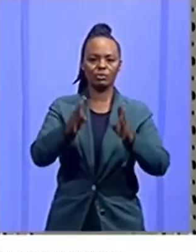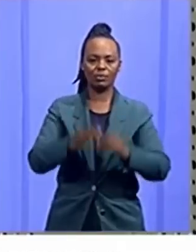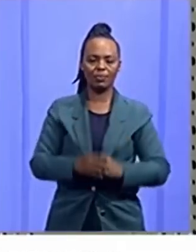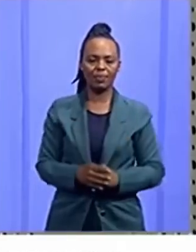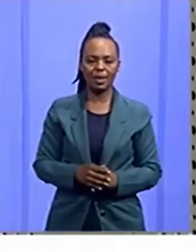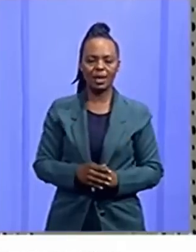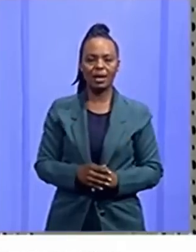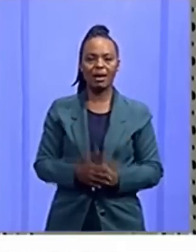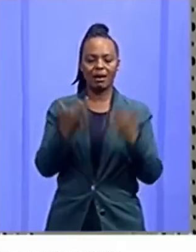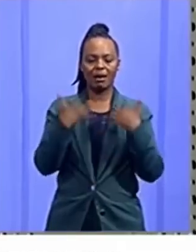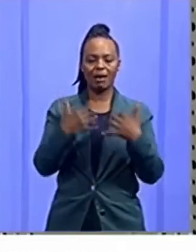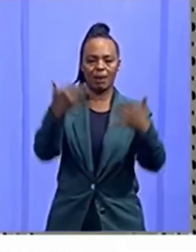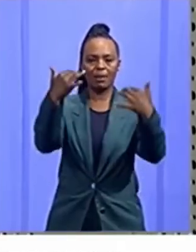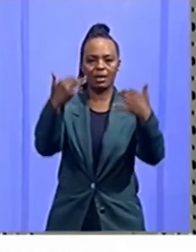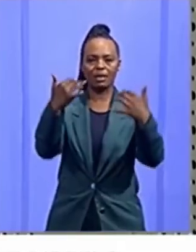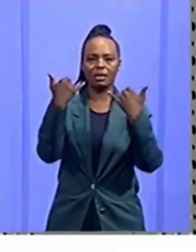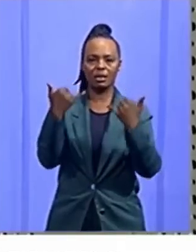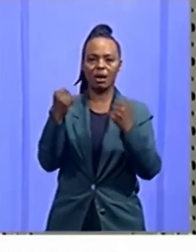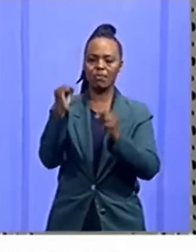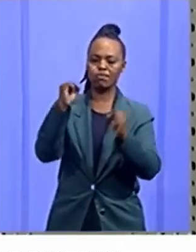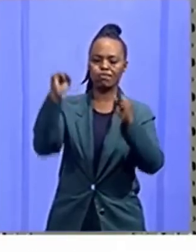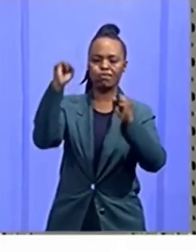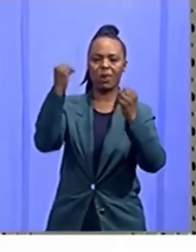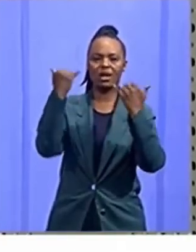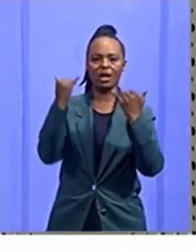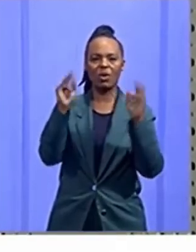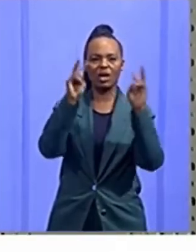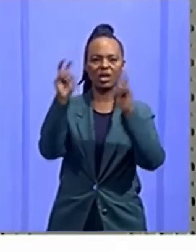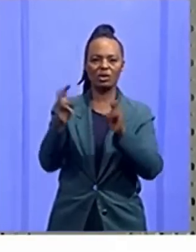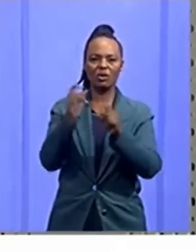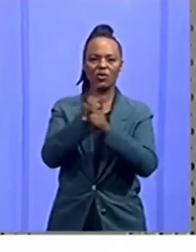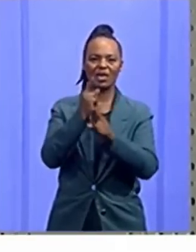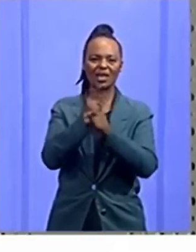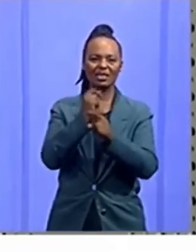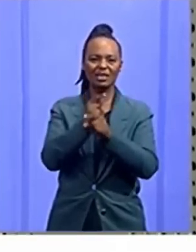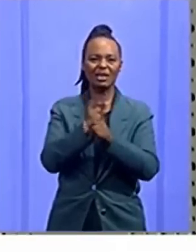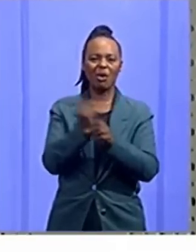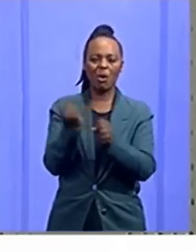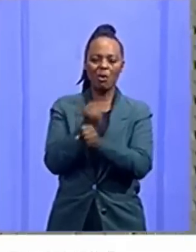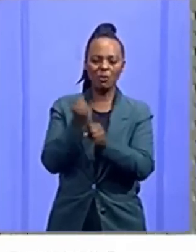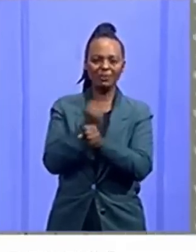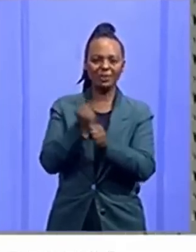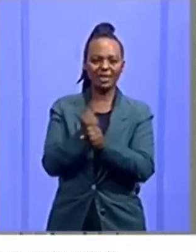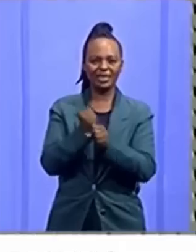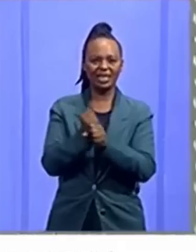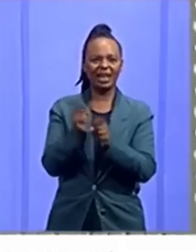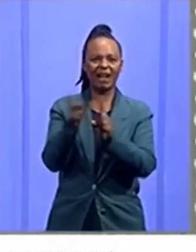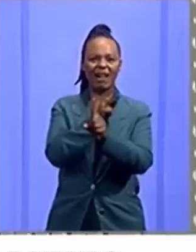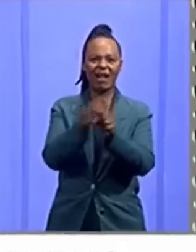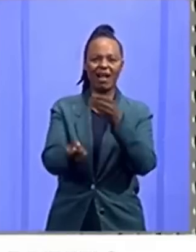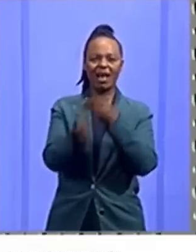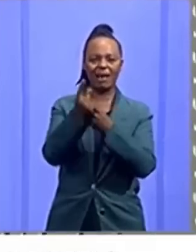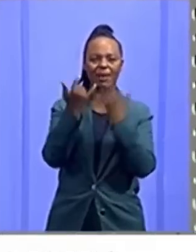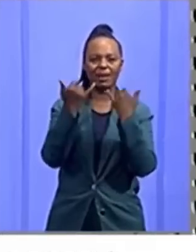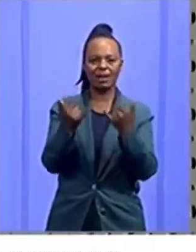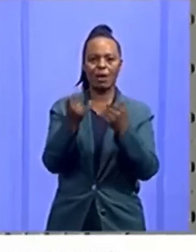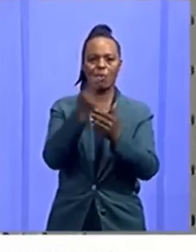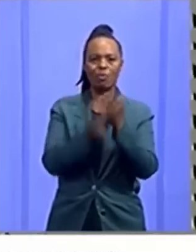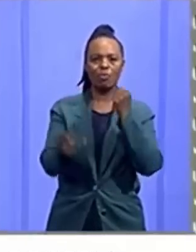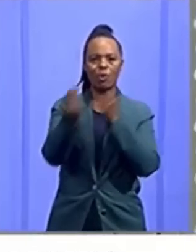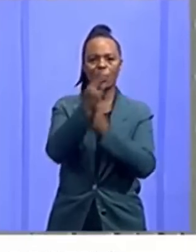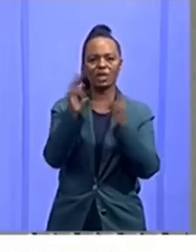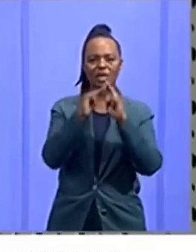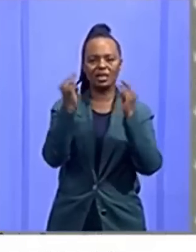briefed about the City of Cape Town's imposing of taxi operating conditions, which are at variance with both the National Road Traffic